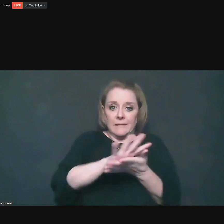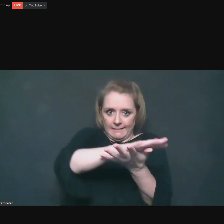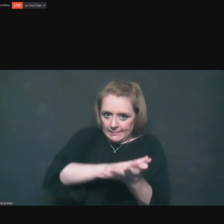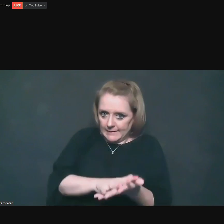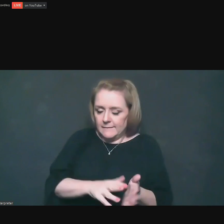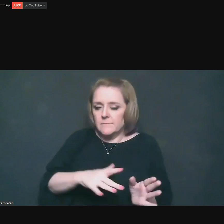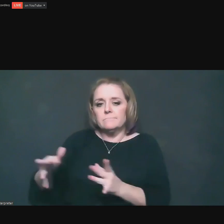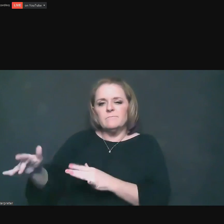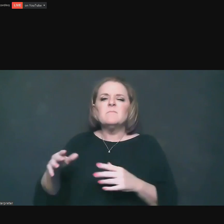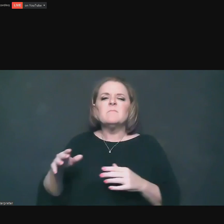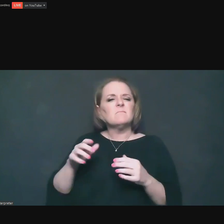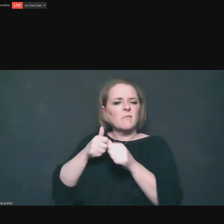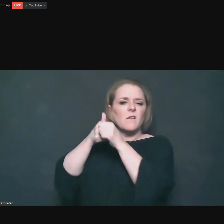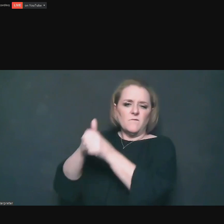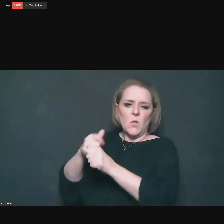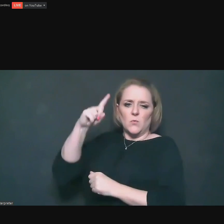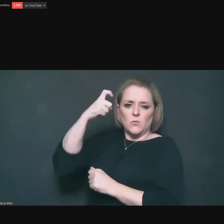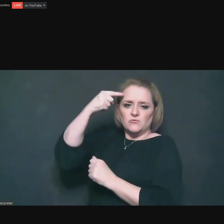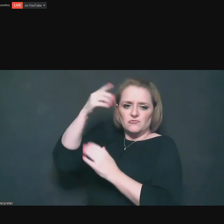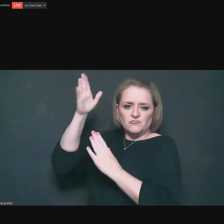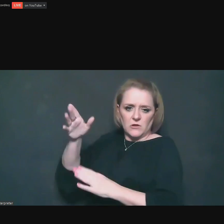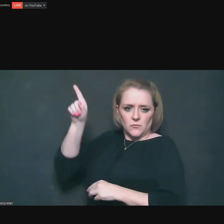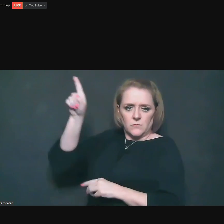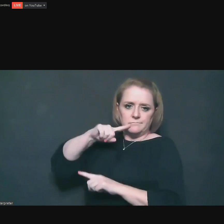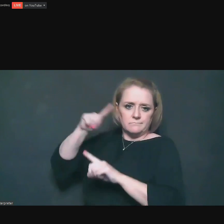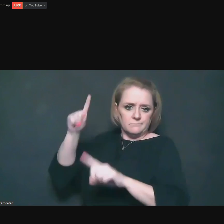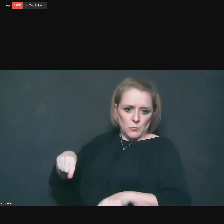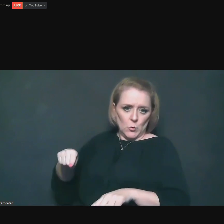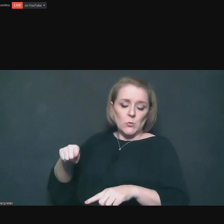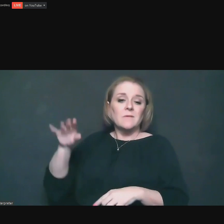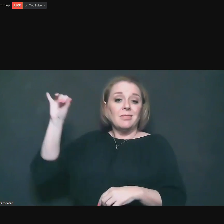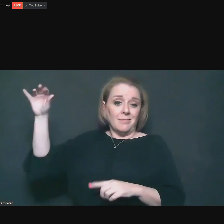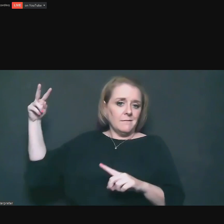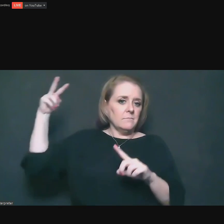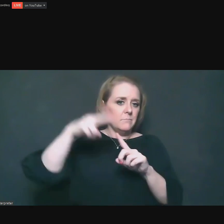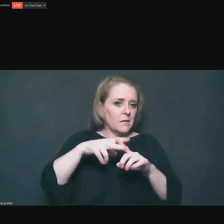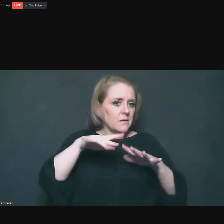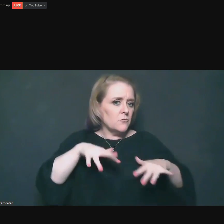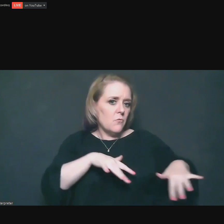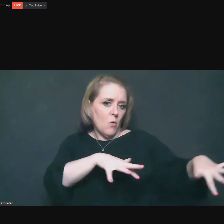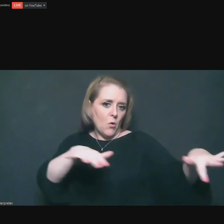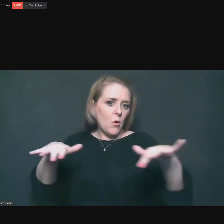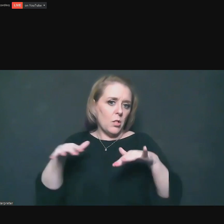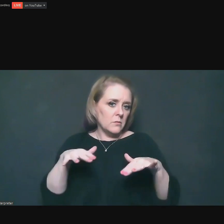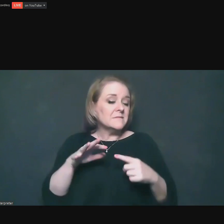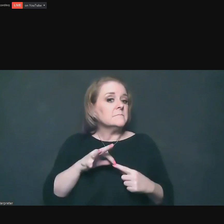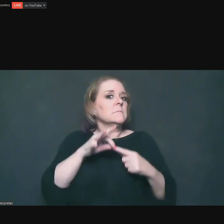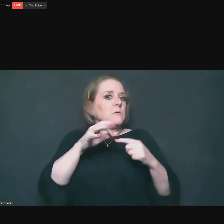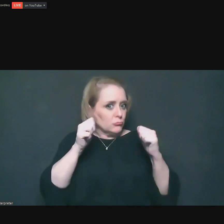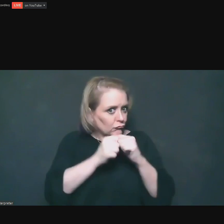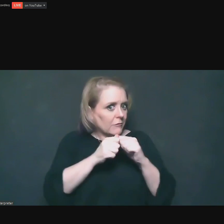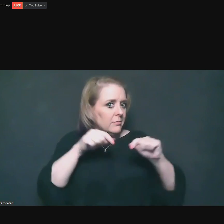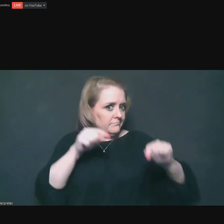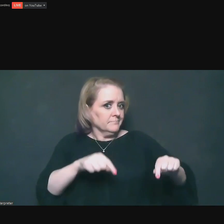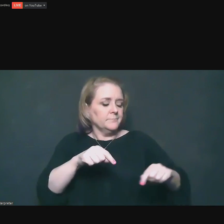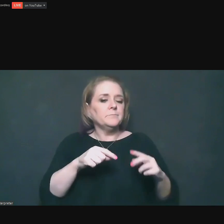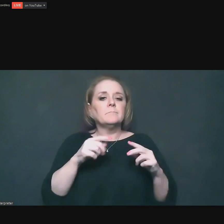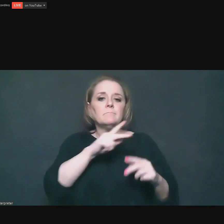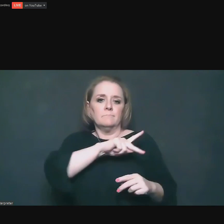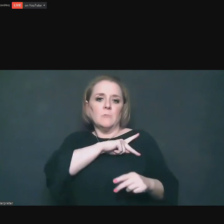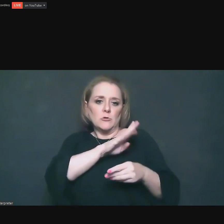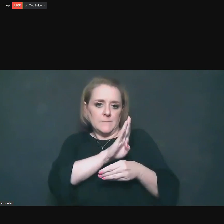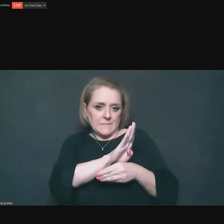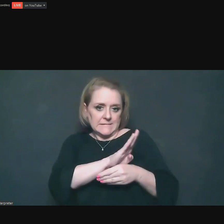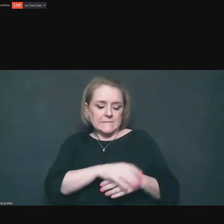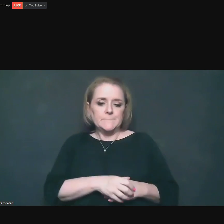our general guidelines that we require for all categories, as well as specifically outlined in our personal care business section.